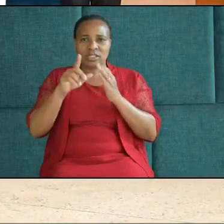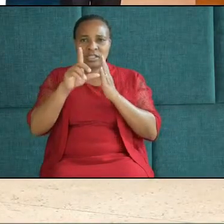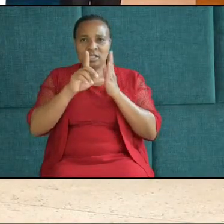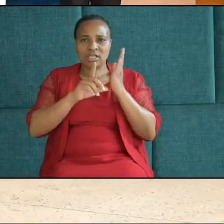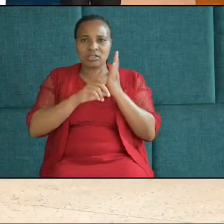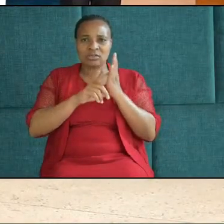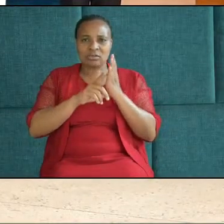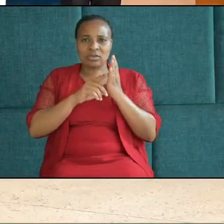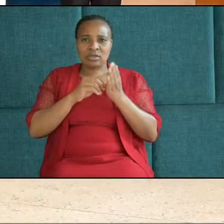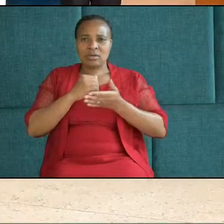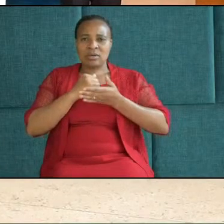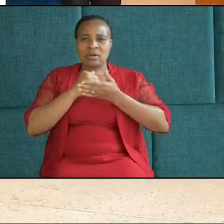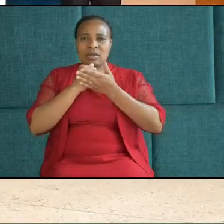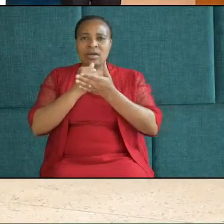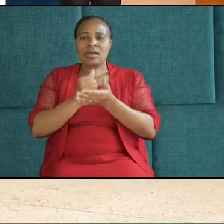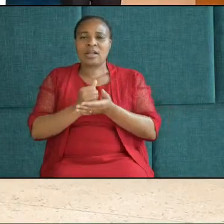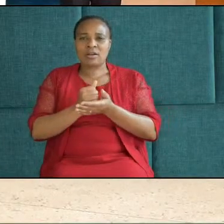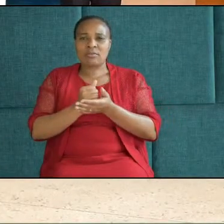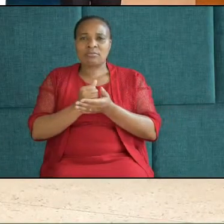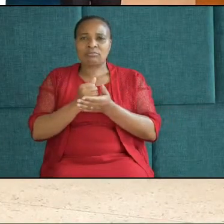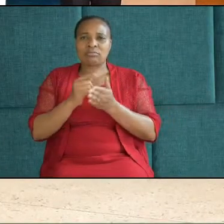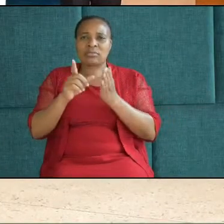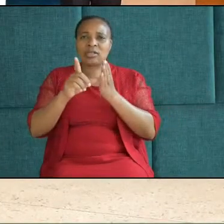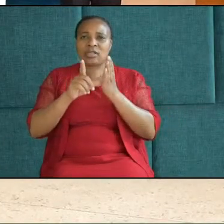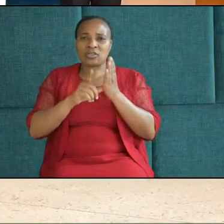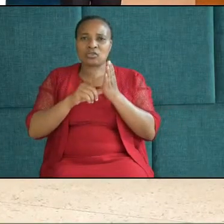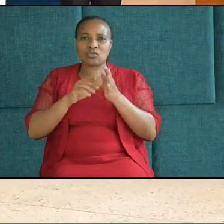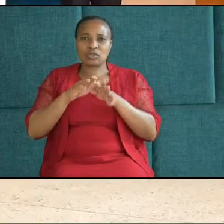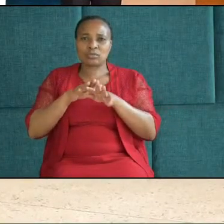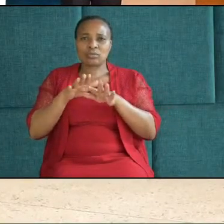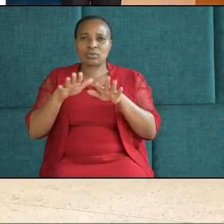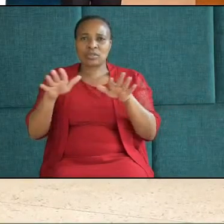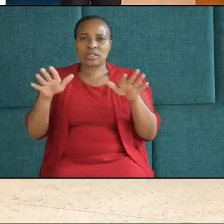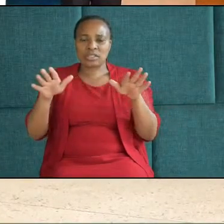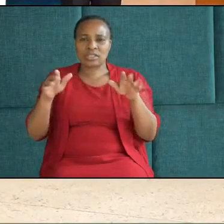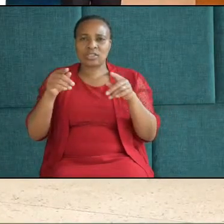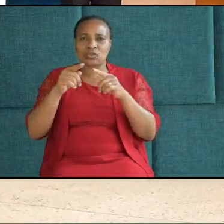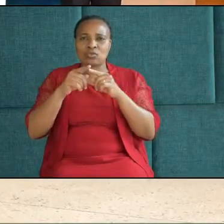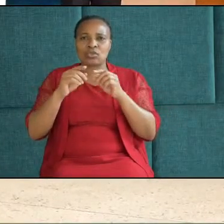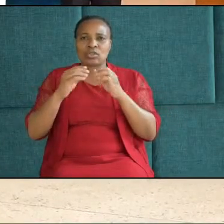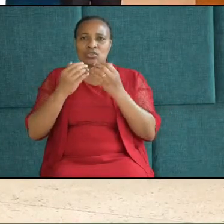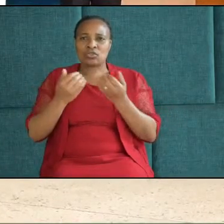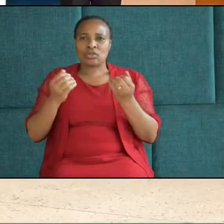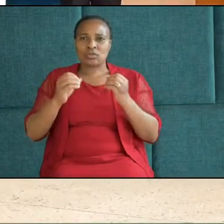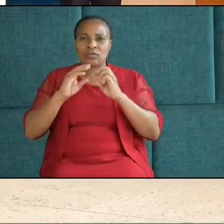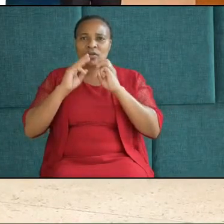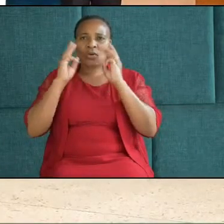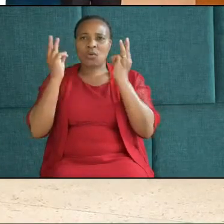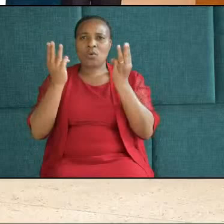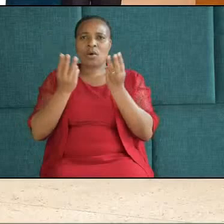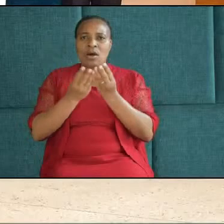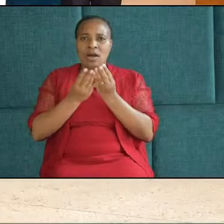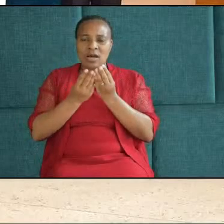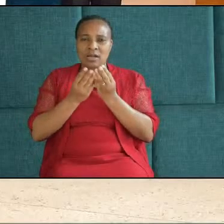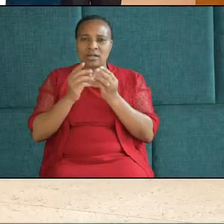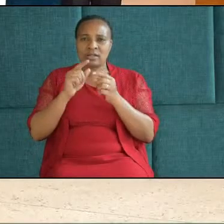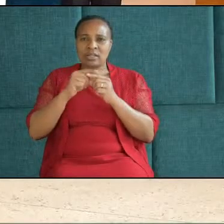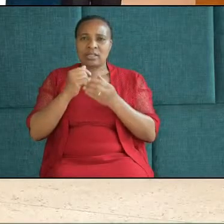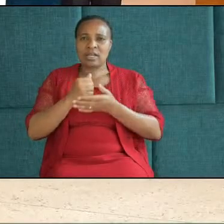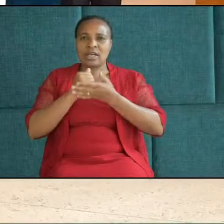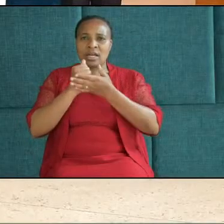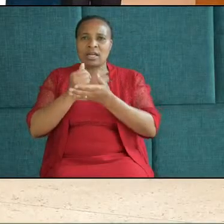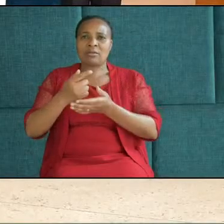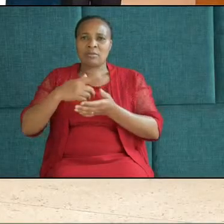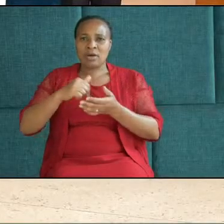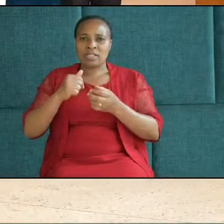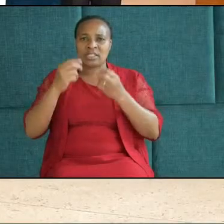Thank you for the lesson. Help the lesson to spread wide far to your children of the world, and help coronavirus to go